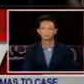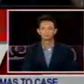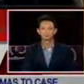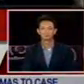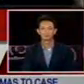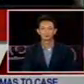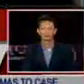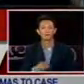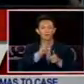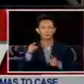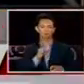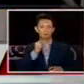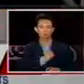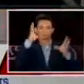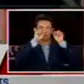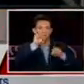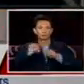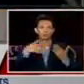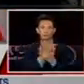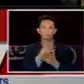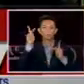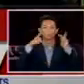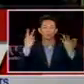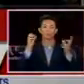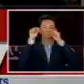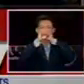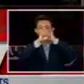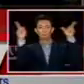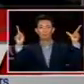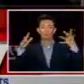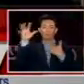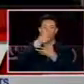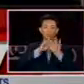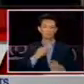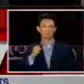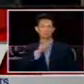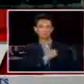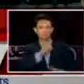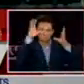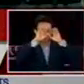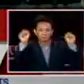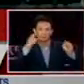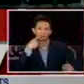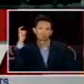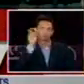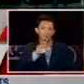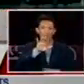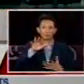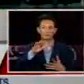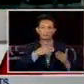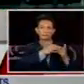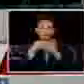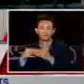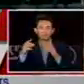presiding officer, causing a lot of consternation there. The Senate presiding officer ordering the lead defense